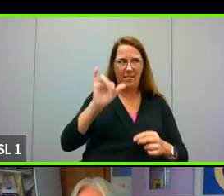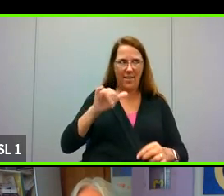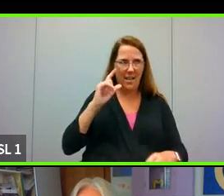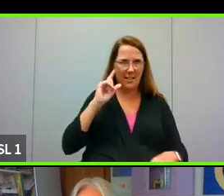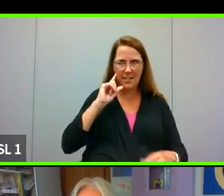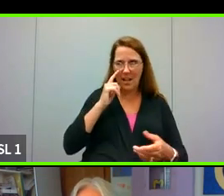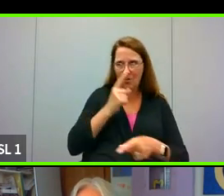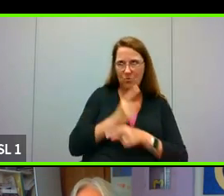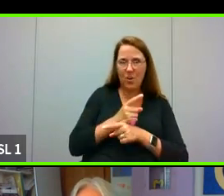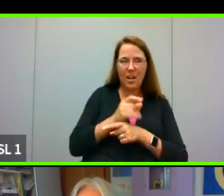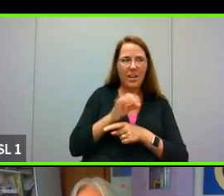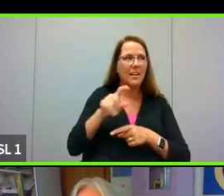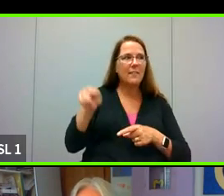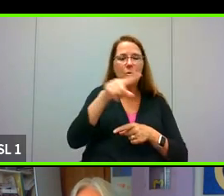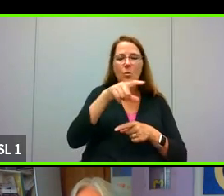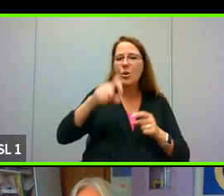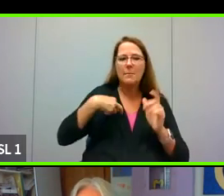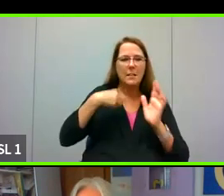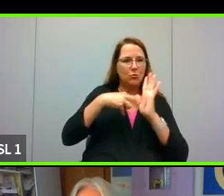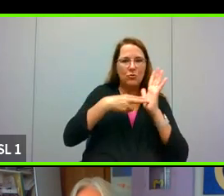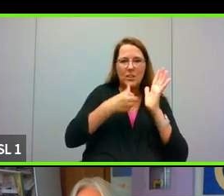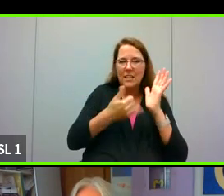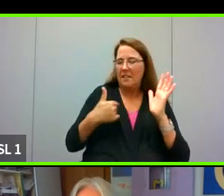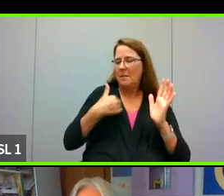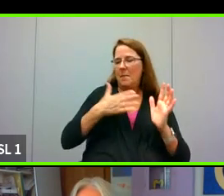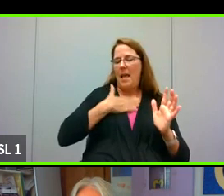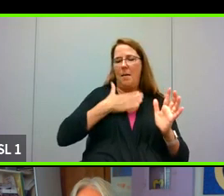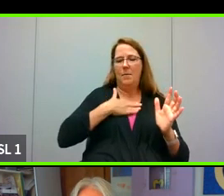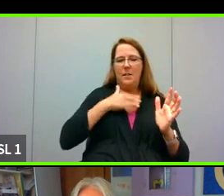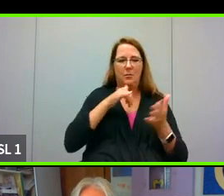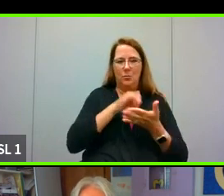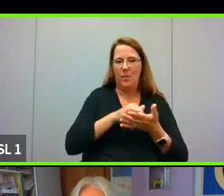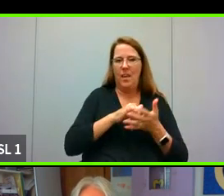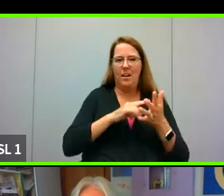sounds right. And if you all need me to read anything for you, I'm happy to do so.